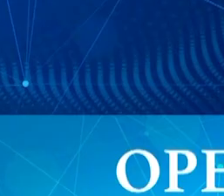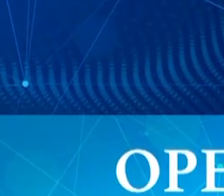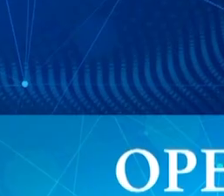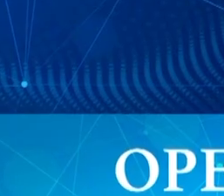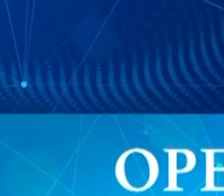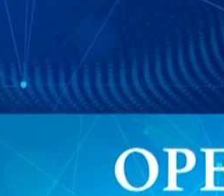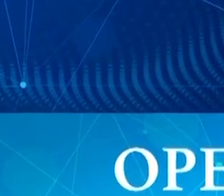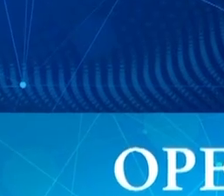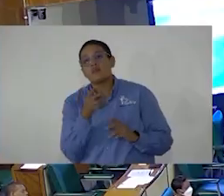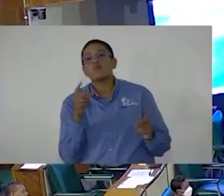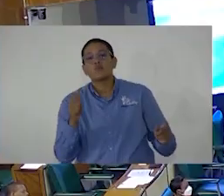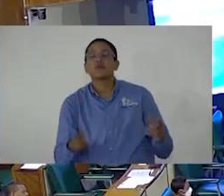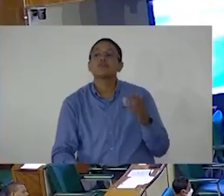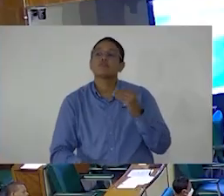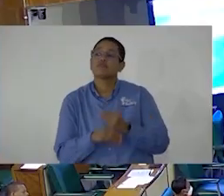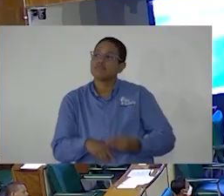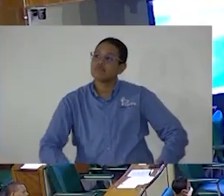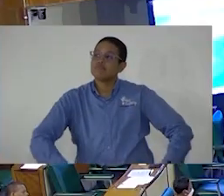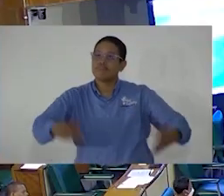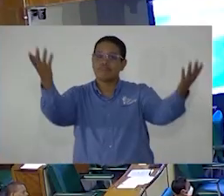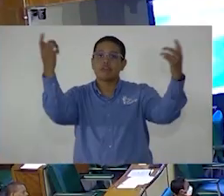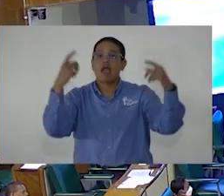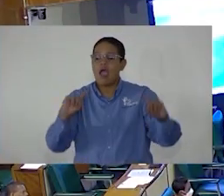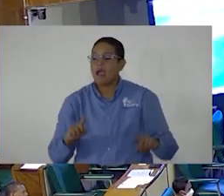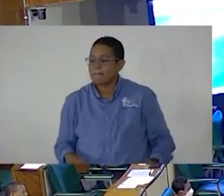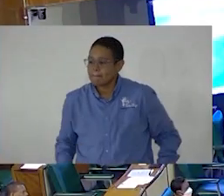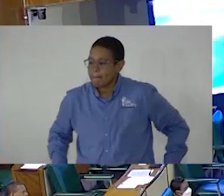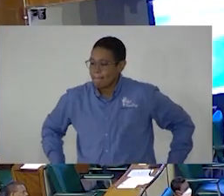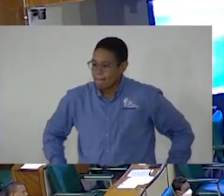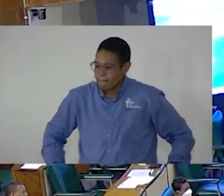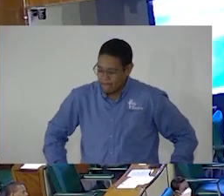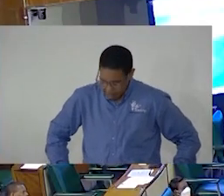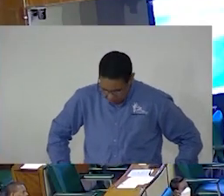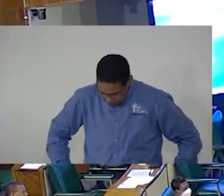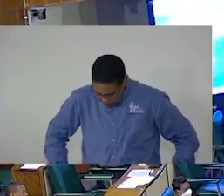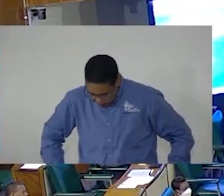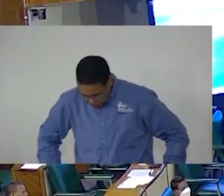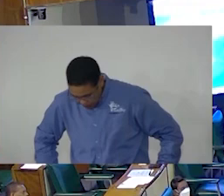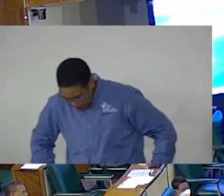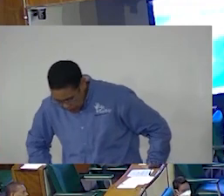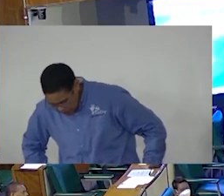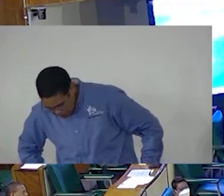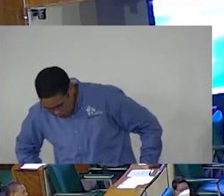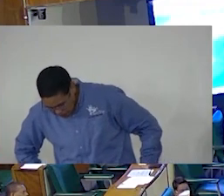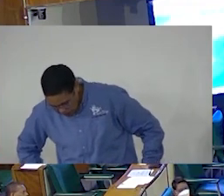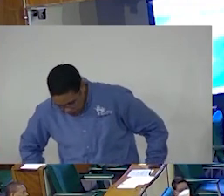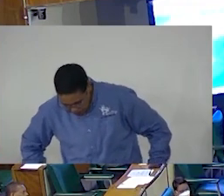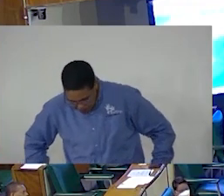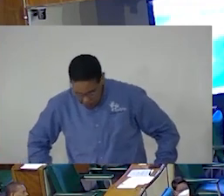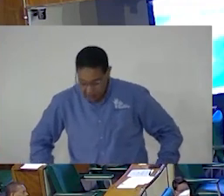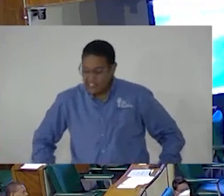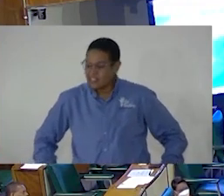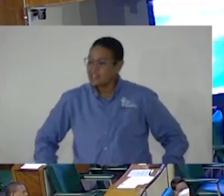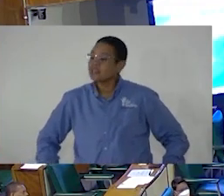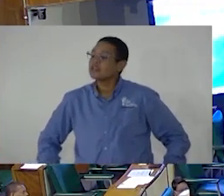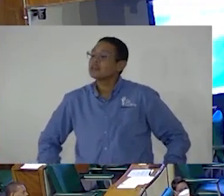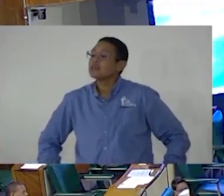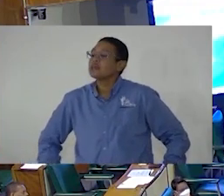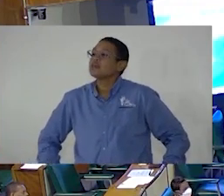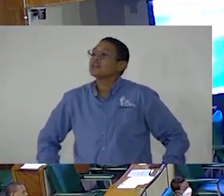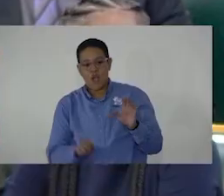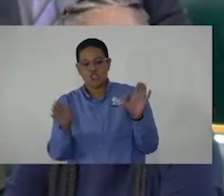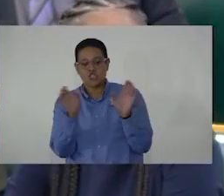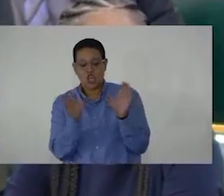$37,000 monthly. Members of Parliament will kickstart the program by providing the names of 60 persons in their constituencies who fit the